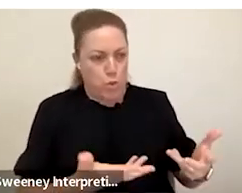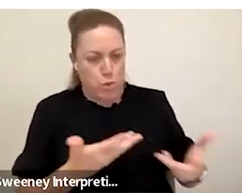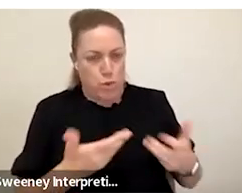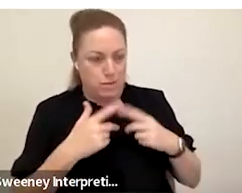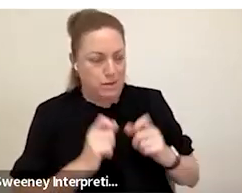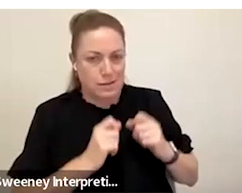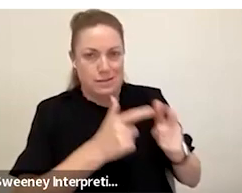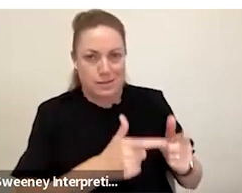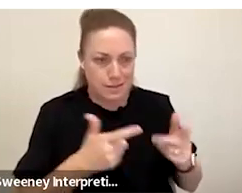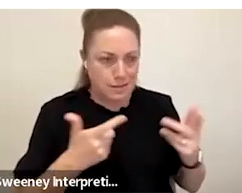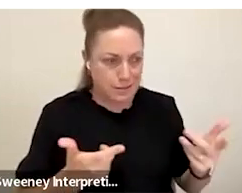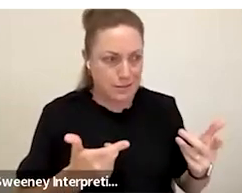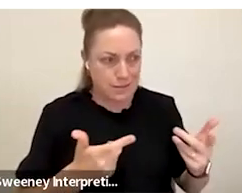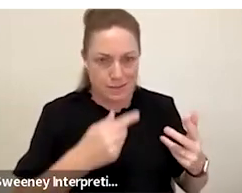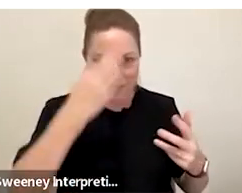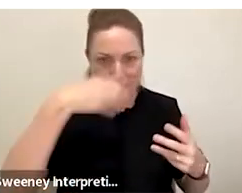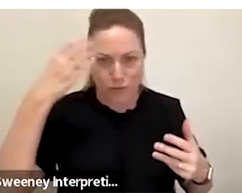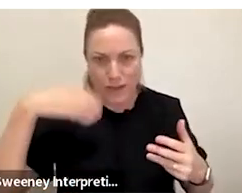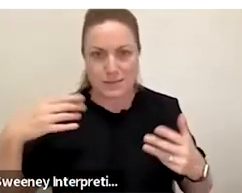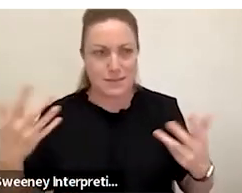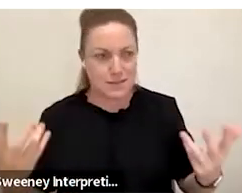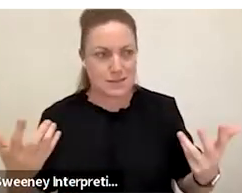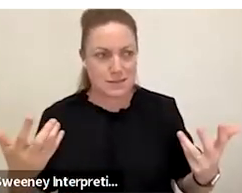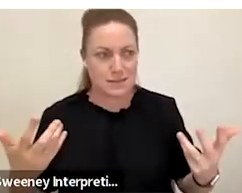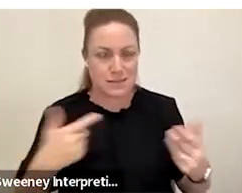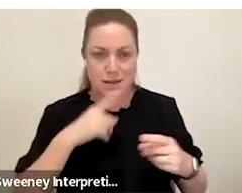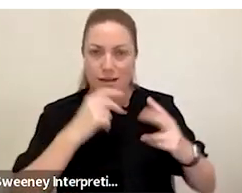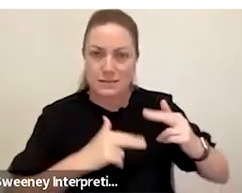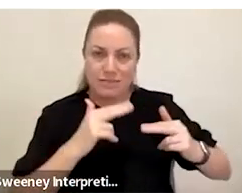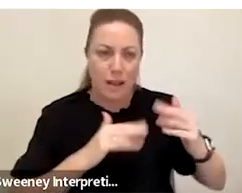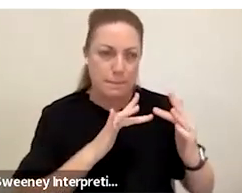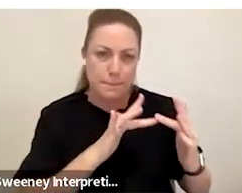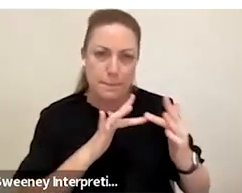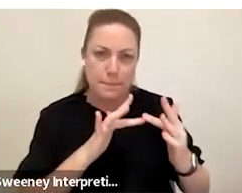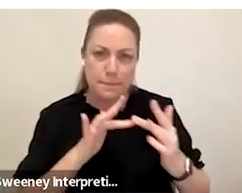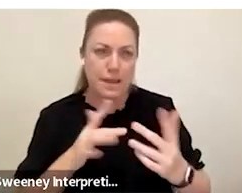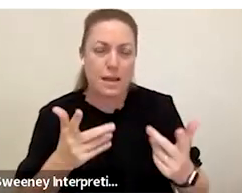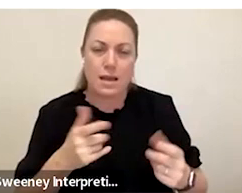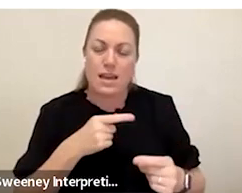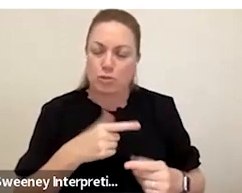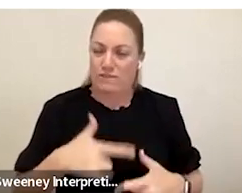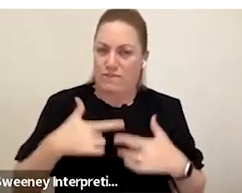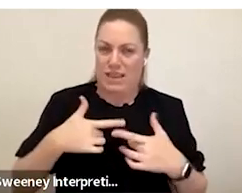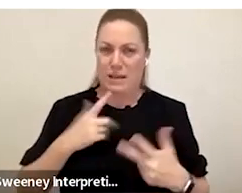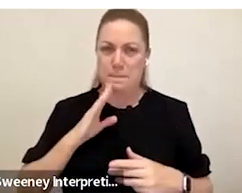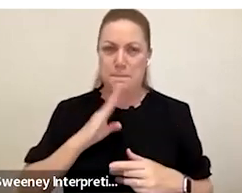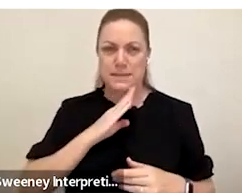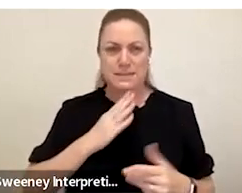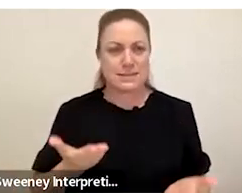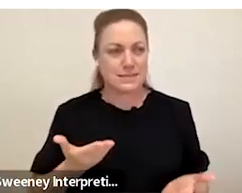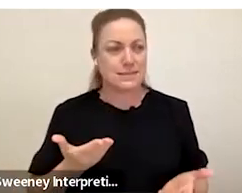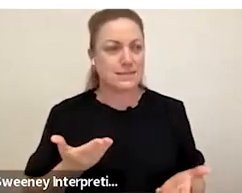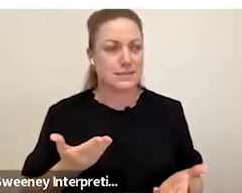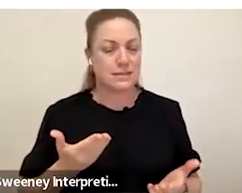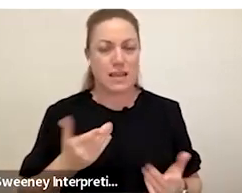a place where she could learn locally and, more importantly, develop those local connections, because that's what she felt was really lacking. And that was where